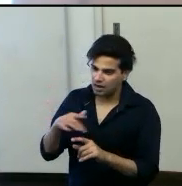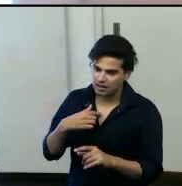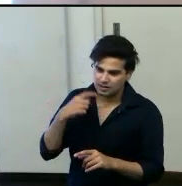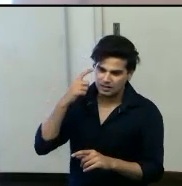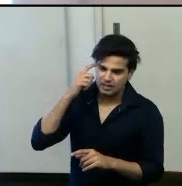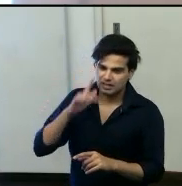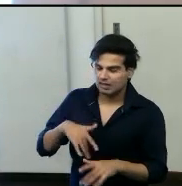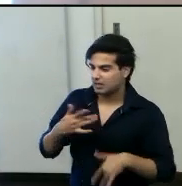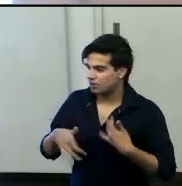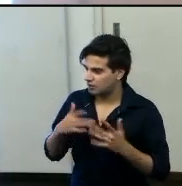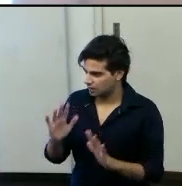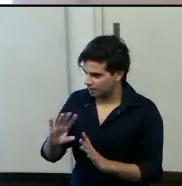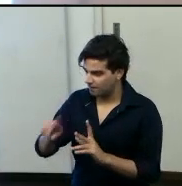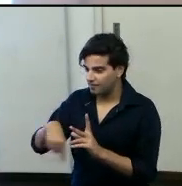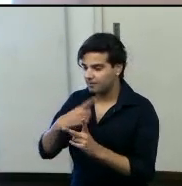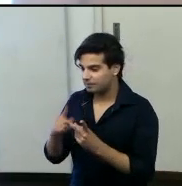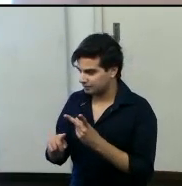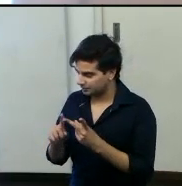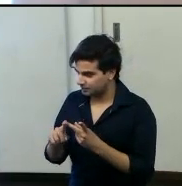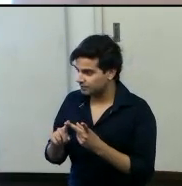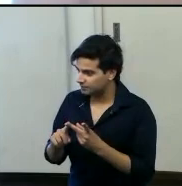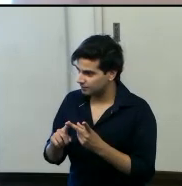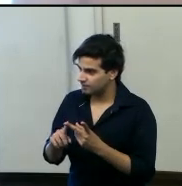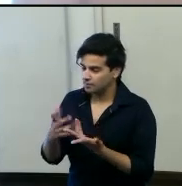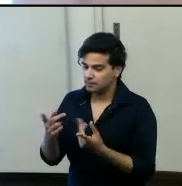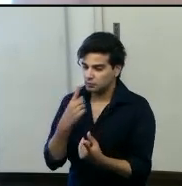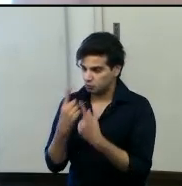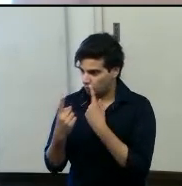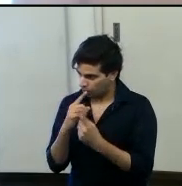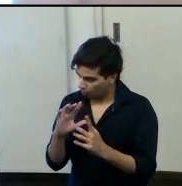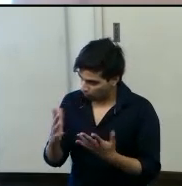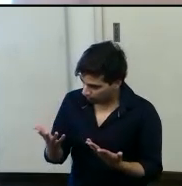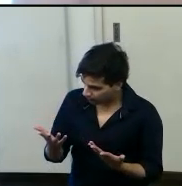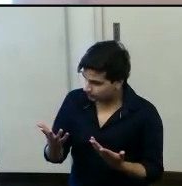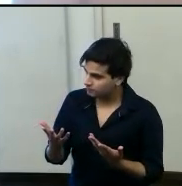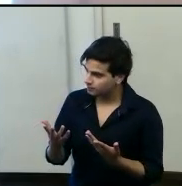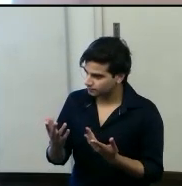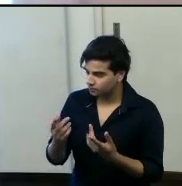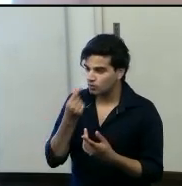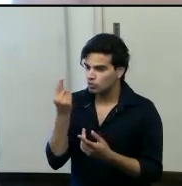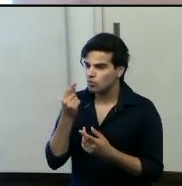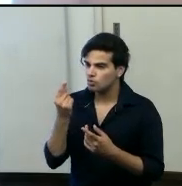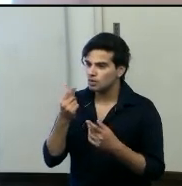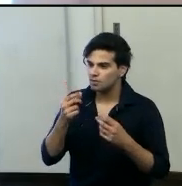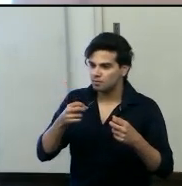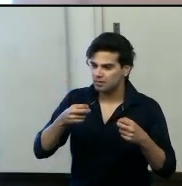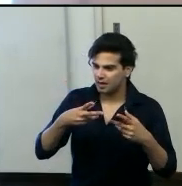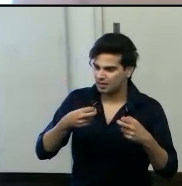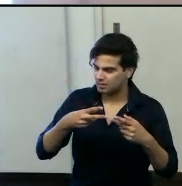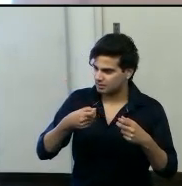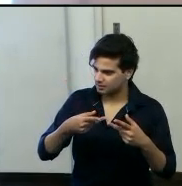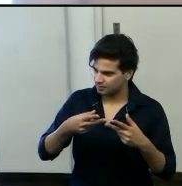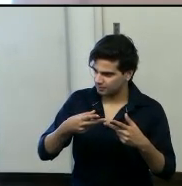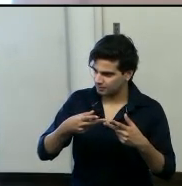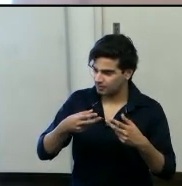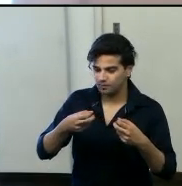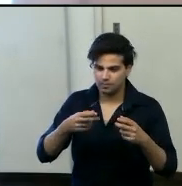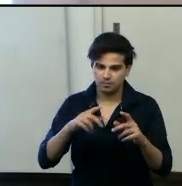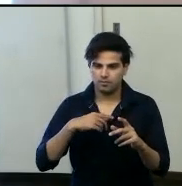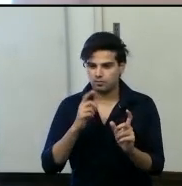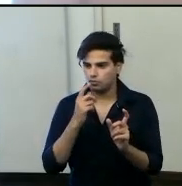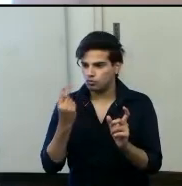interesting. And then when you talk or when you use text to talk about a